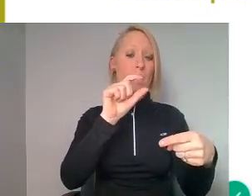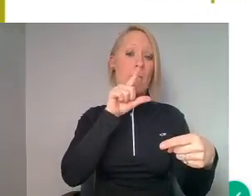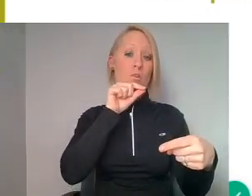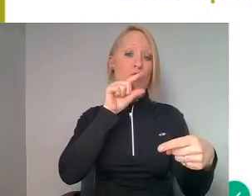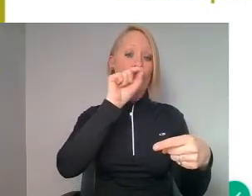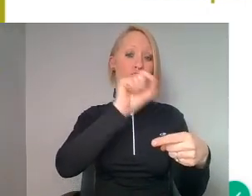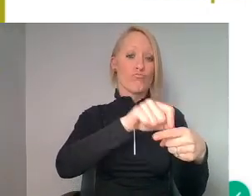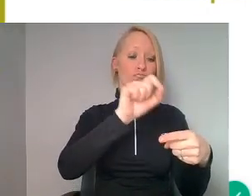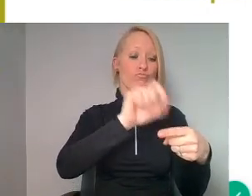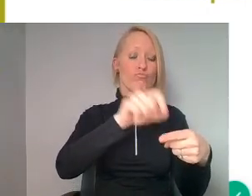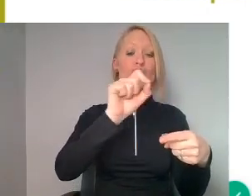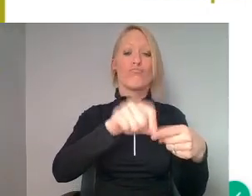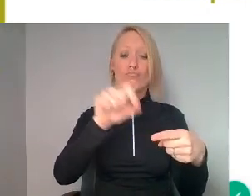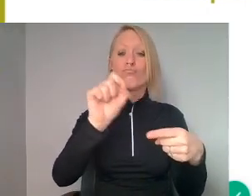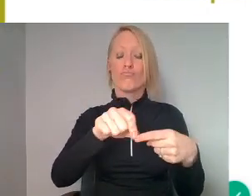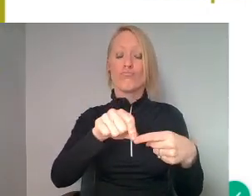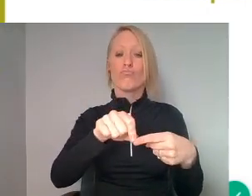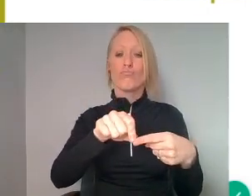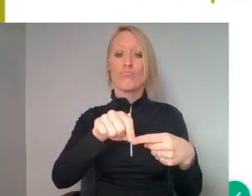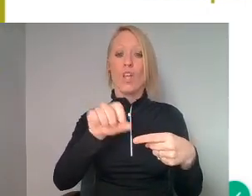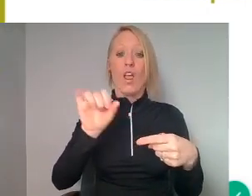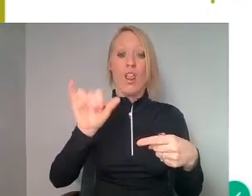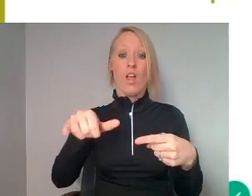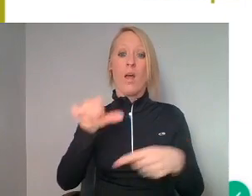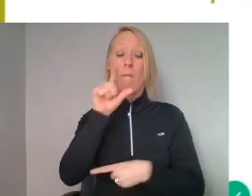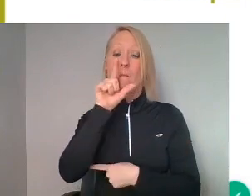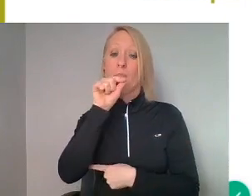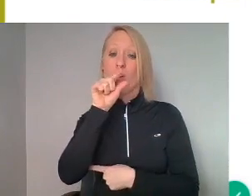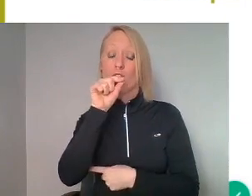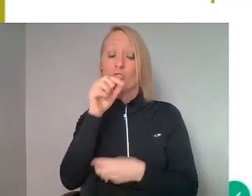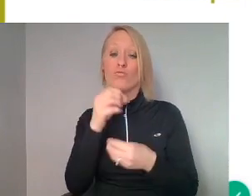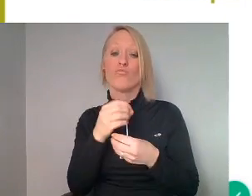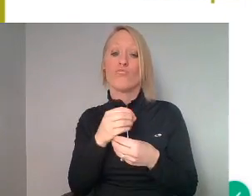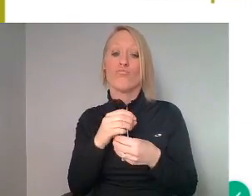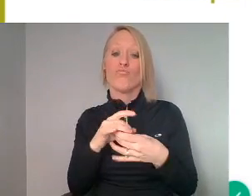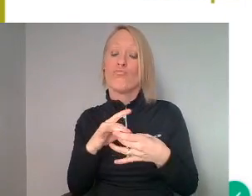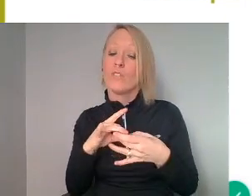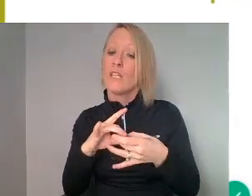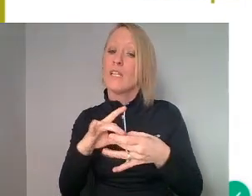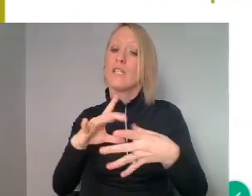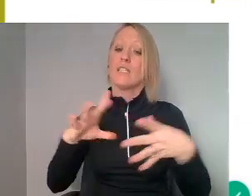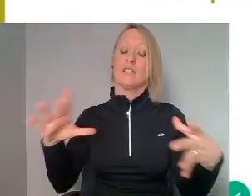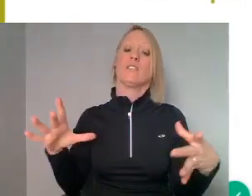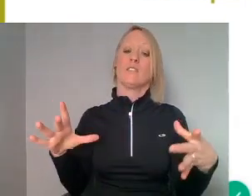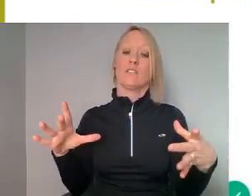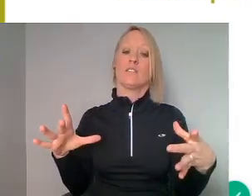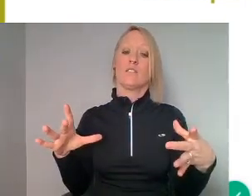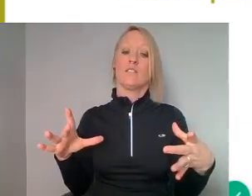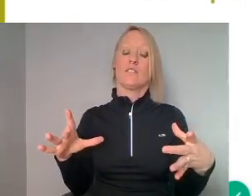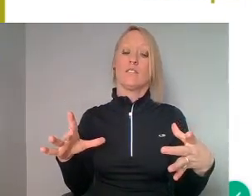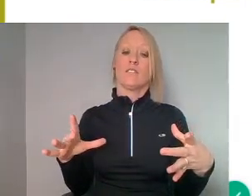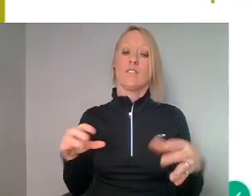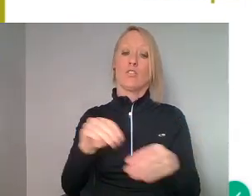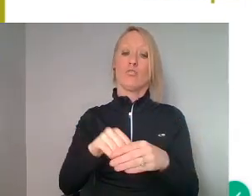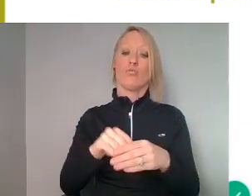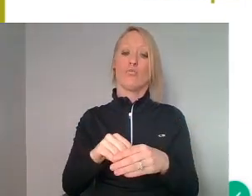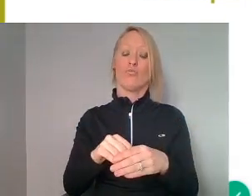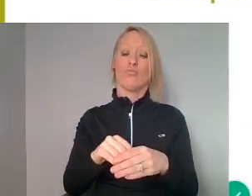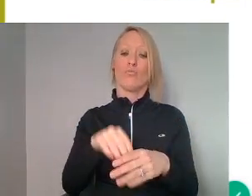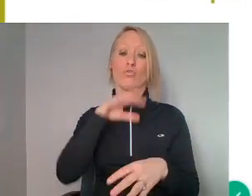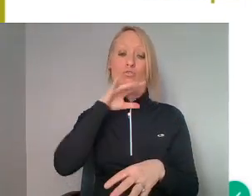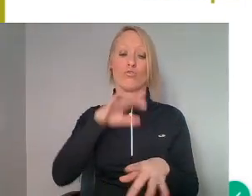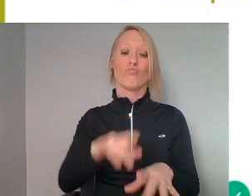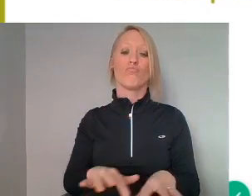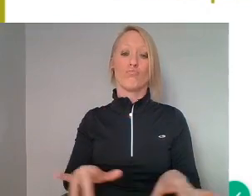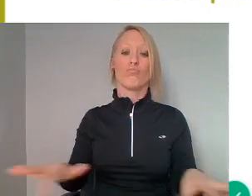those birds basically help release some of those kernels back down to the dirt. And then that gets covered up and a whole